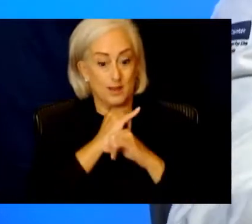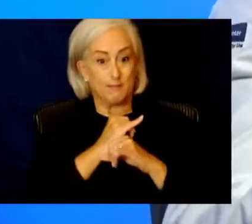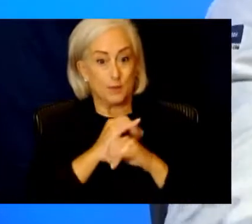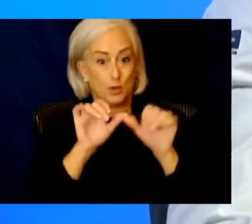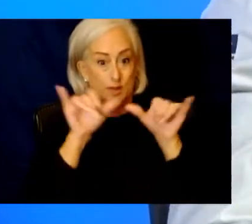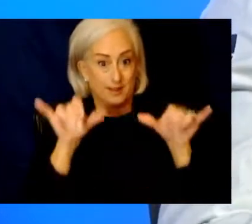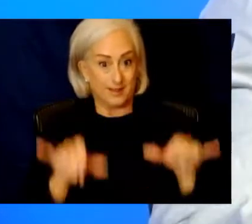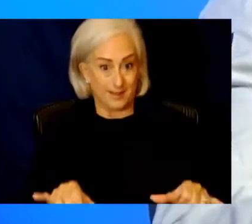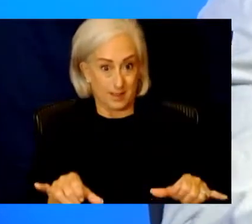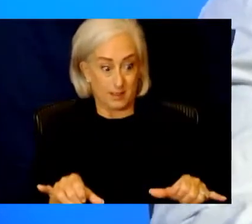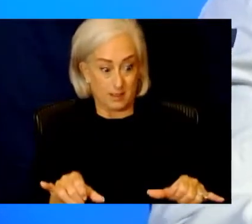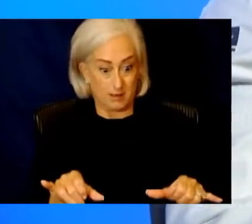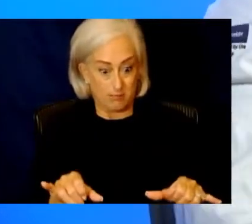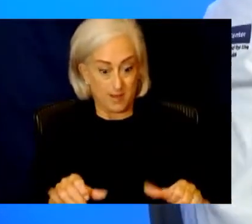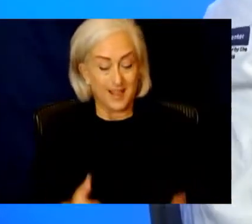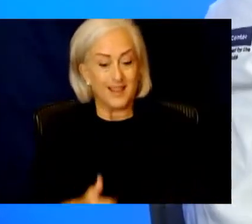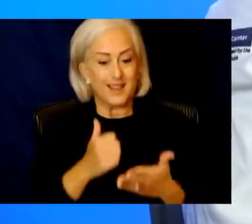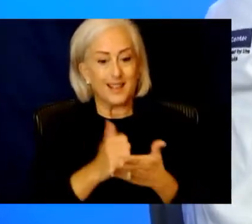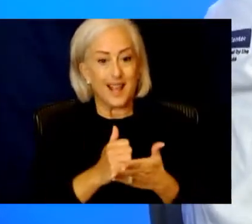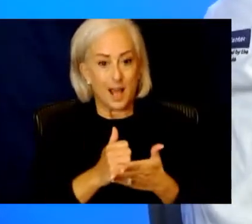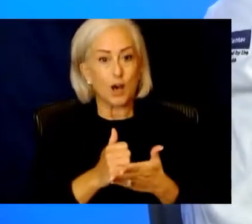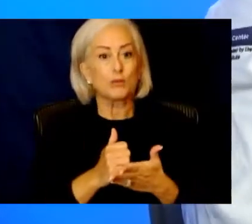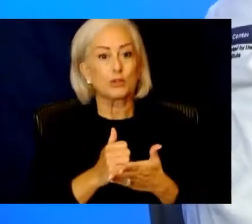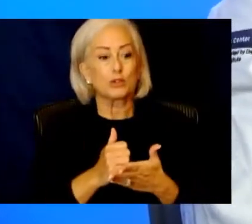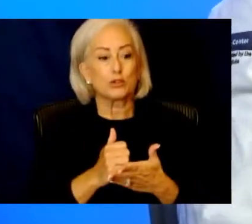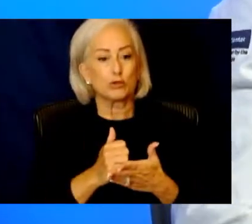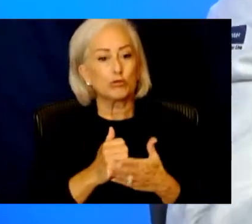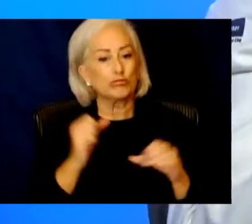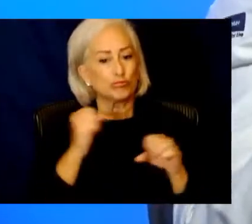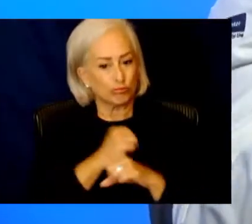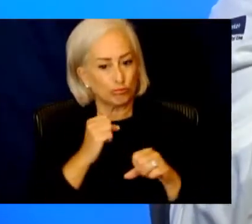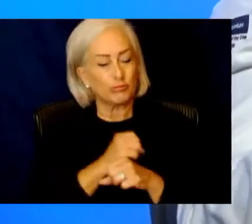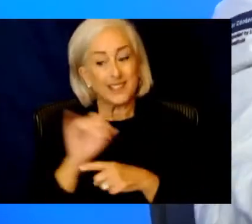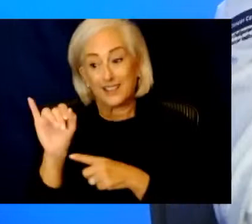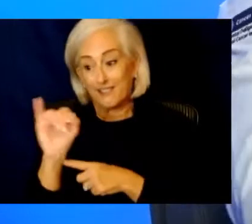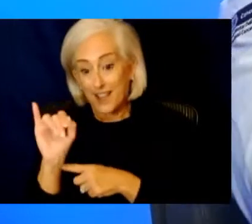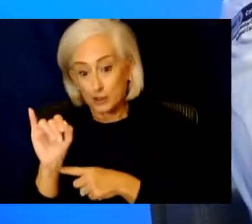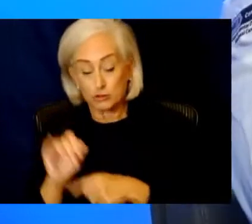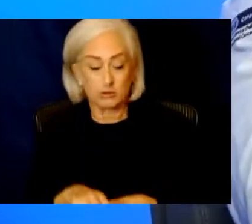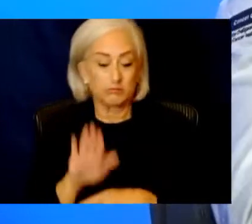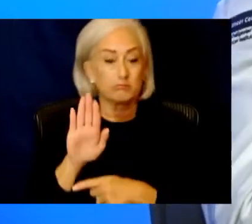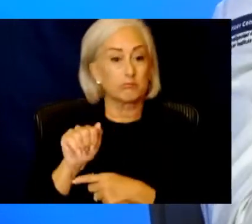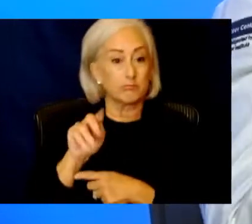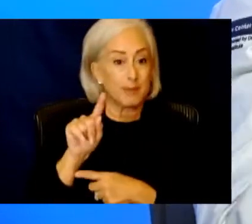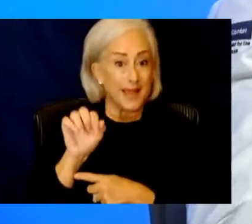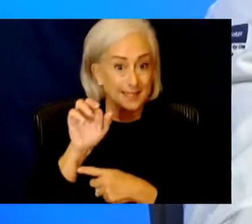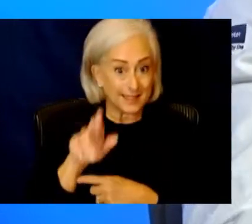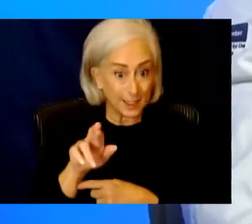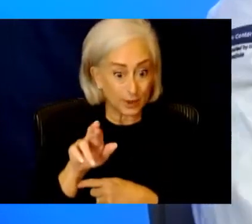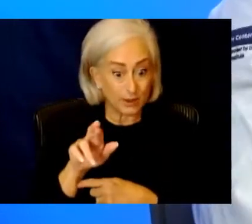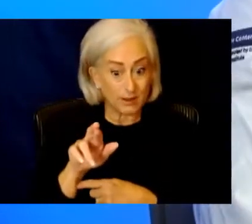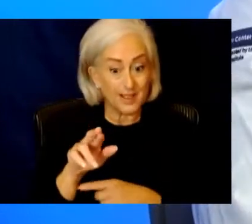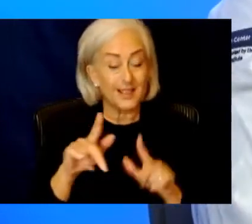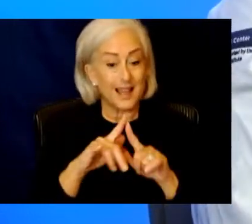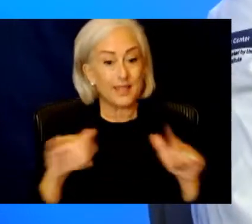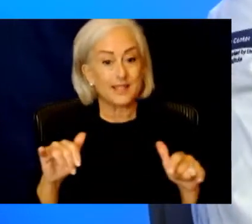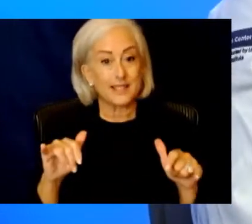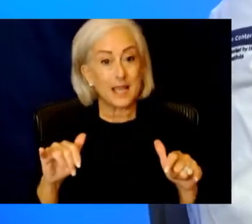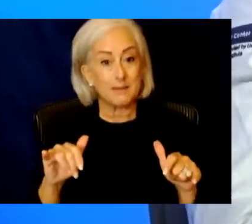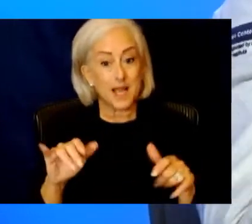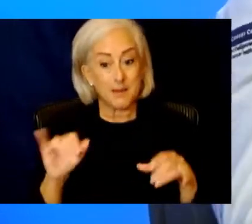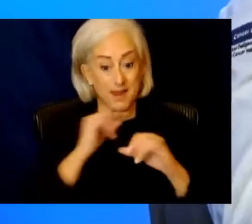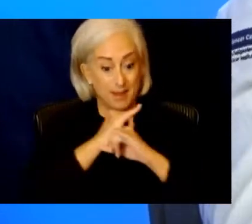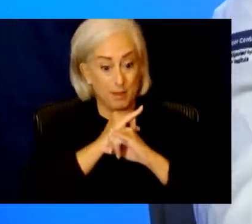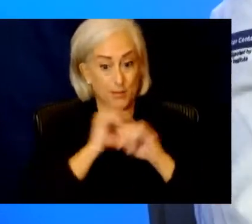only fighting off infections like COVID and bacteria, but it also surveys our bodies for abnormal cells,